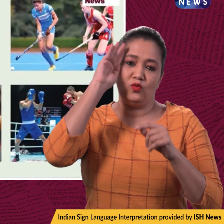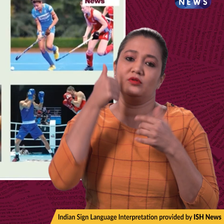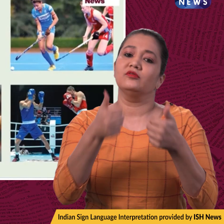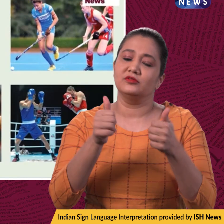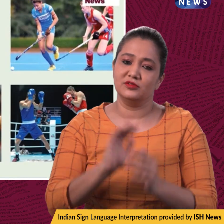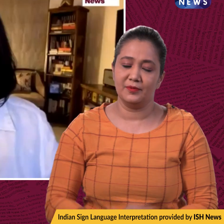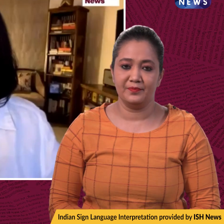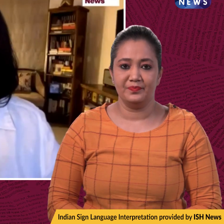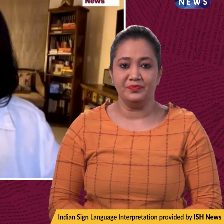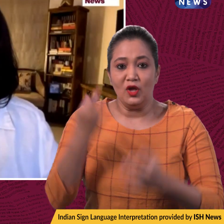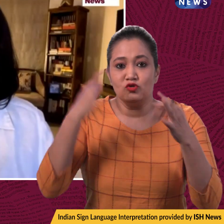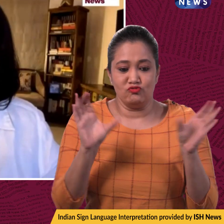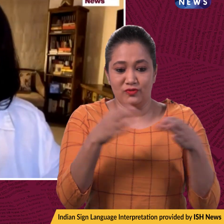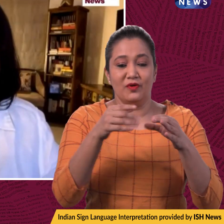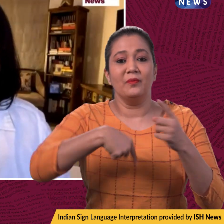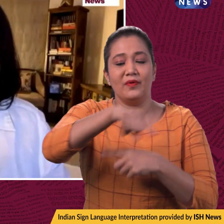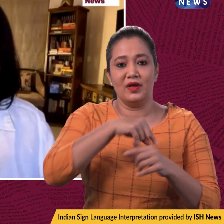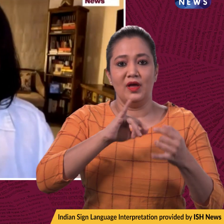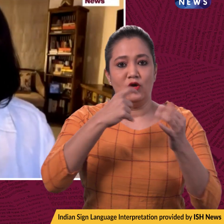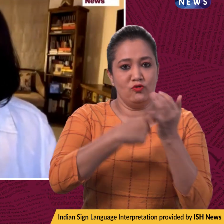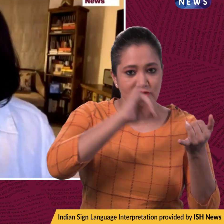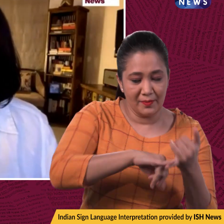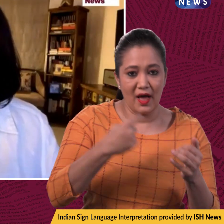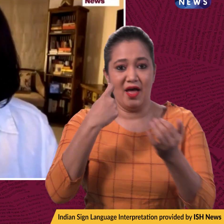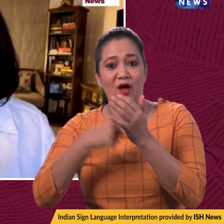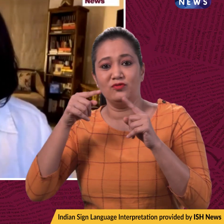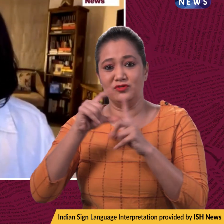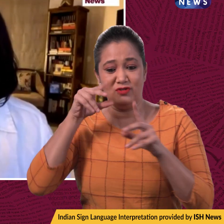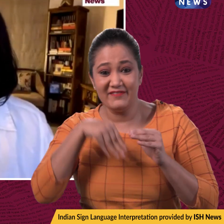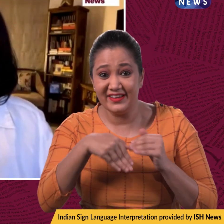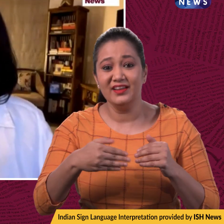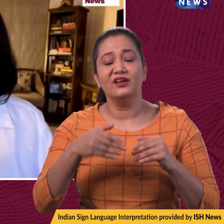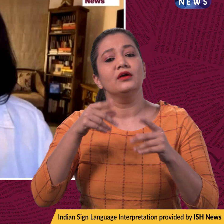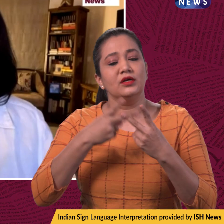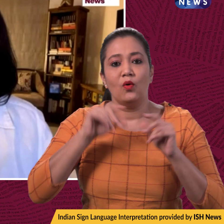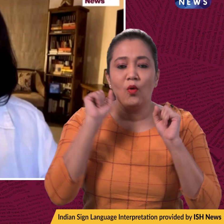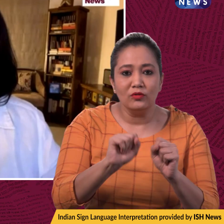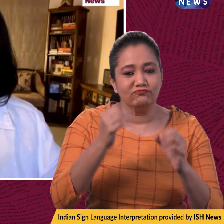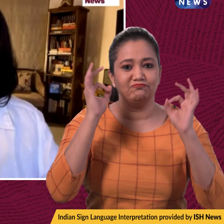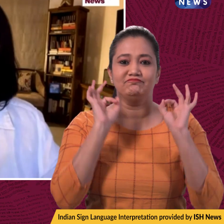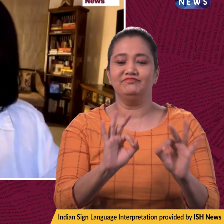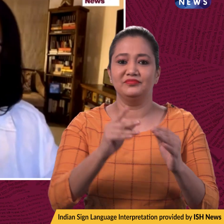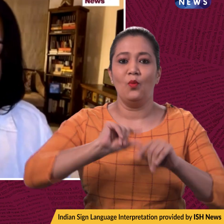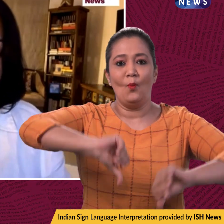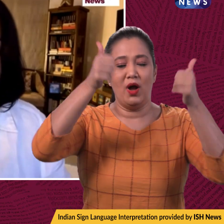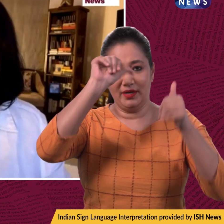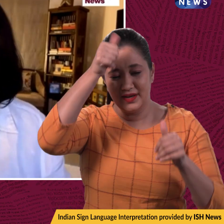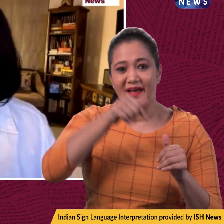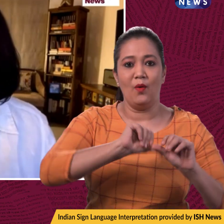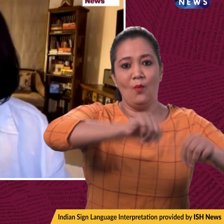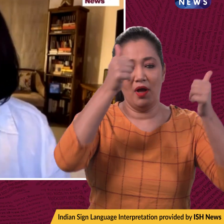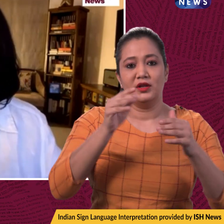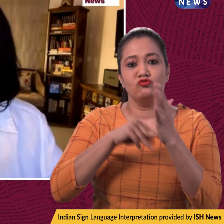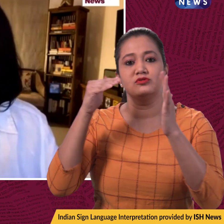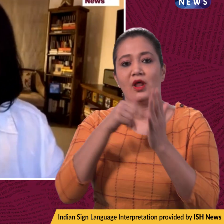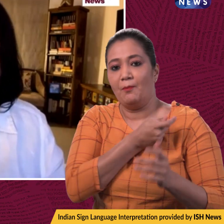least, it's good news. The new team of Sharma and Rahul Dravid have opened their account with a win. India defeated